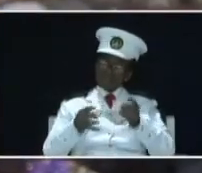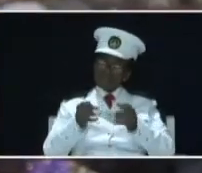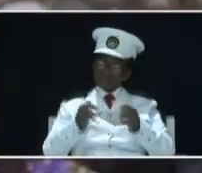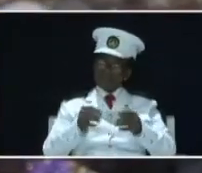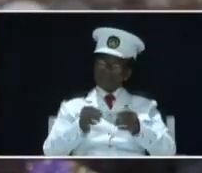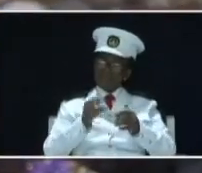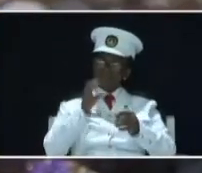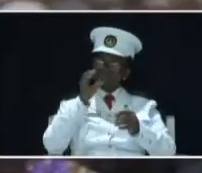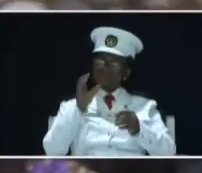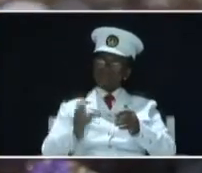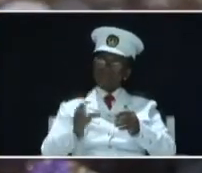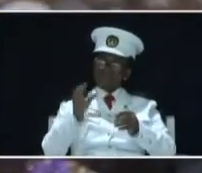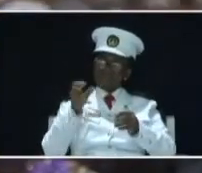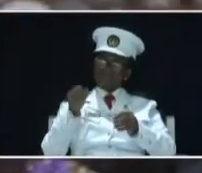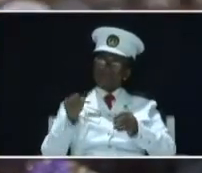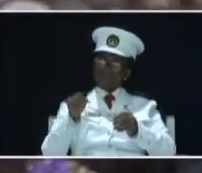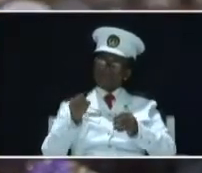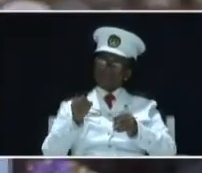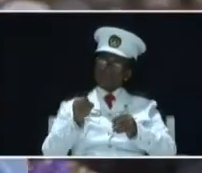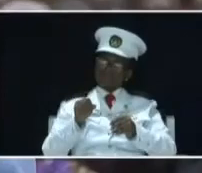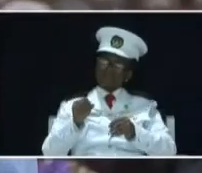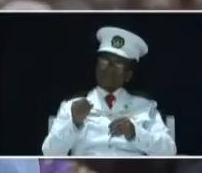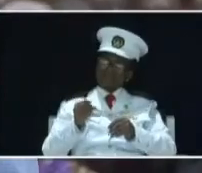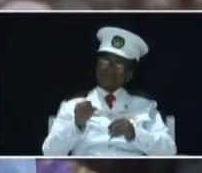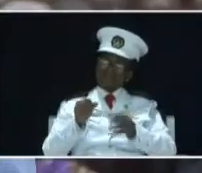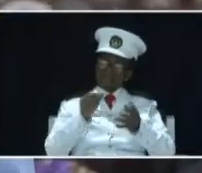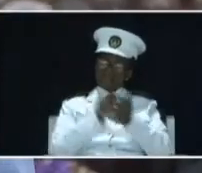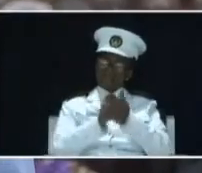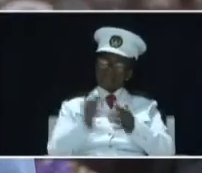chapters that he wrote.